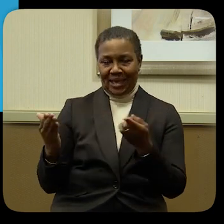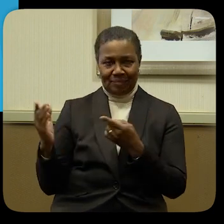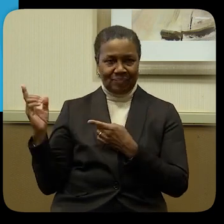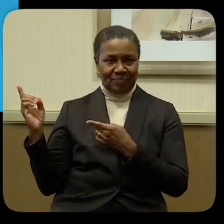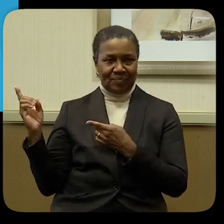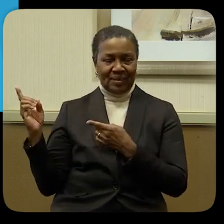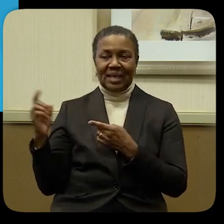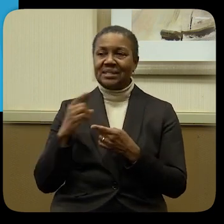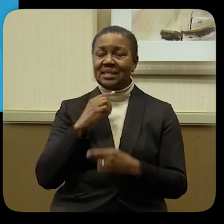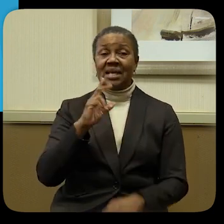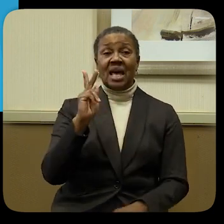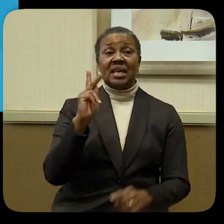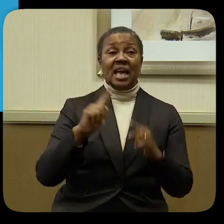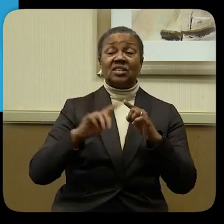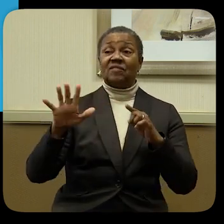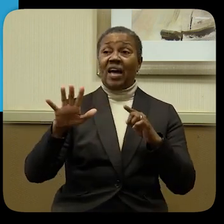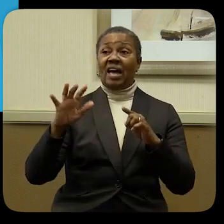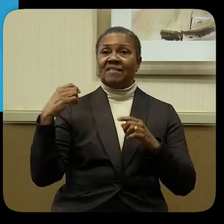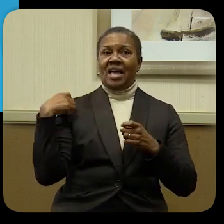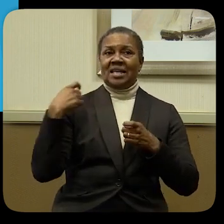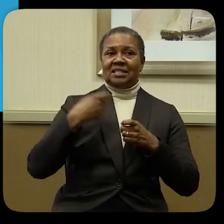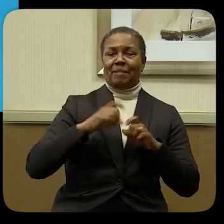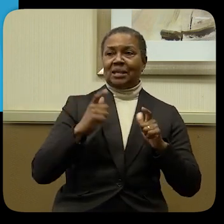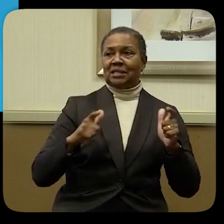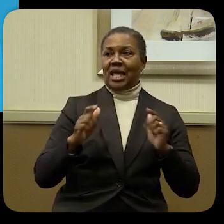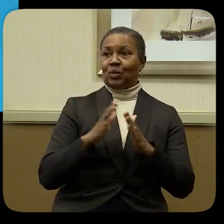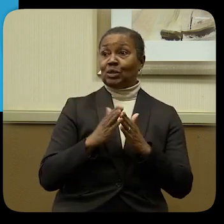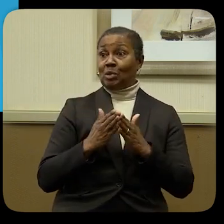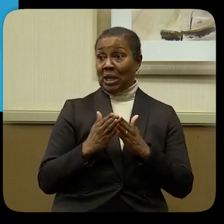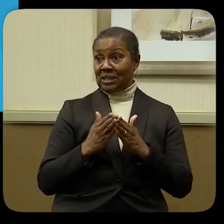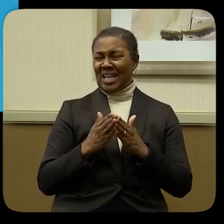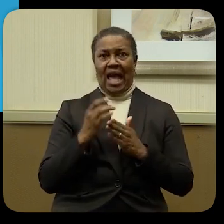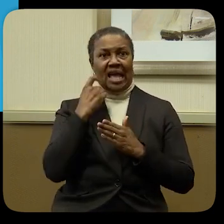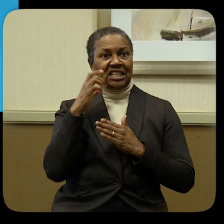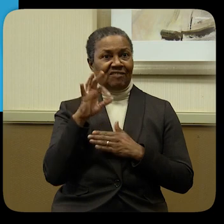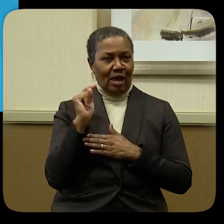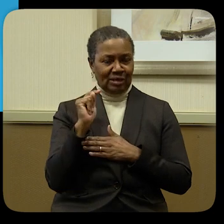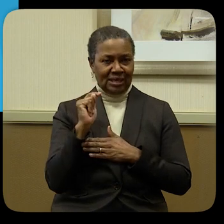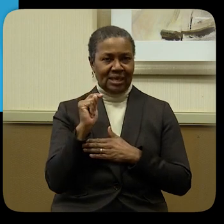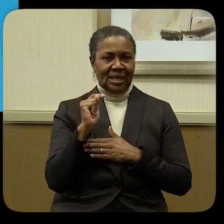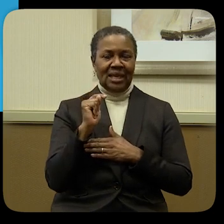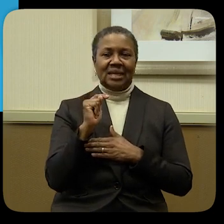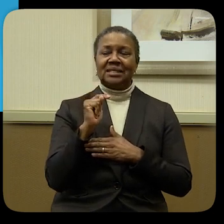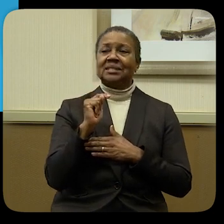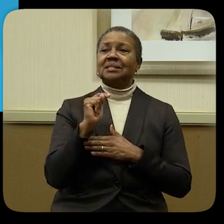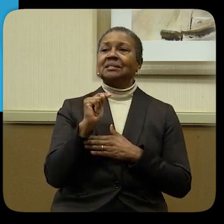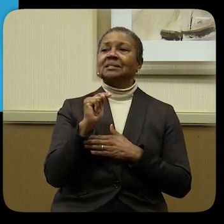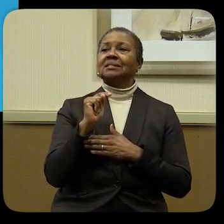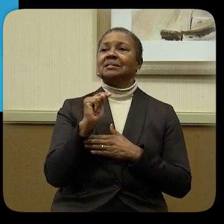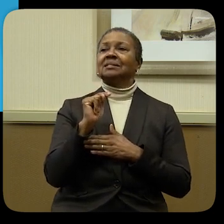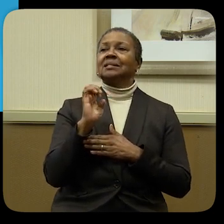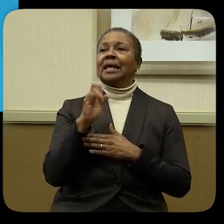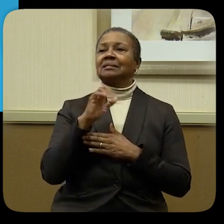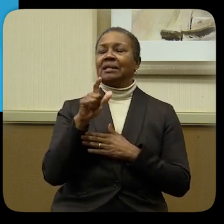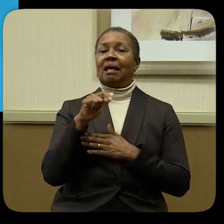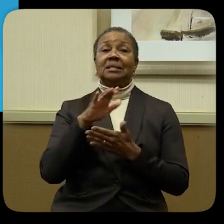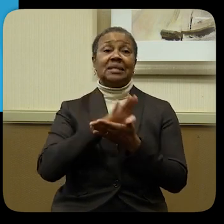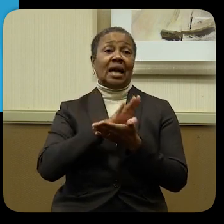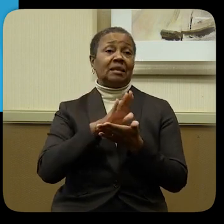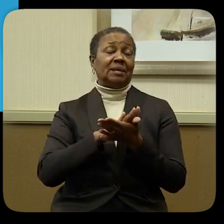It's here, it says K through 5 in Spanish language book list. I just found this, and it's an Excel document that breaks